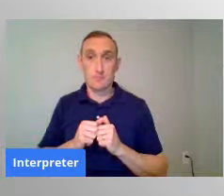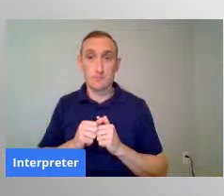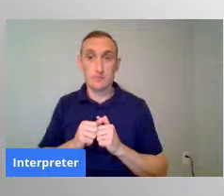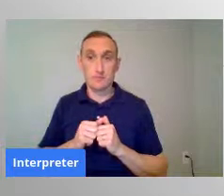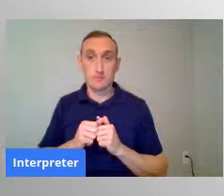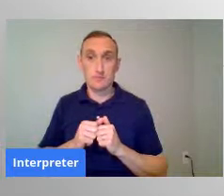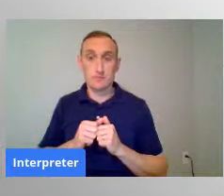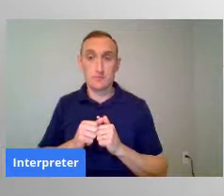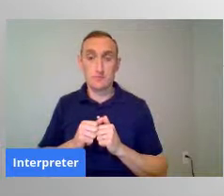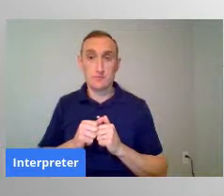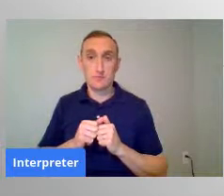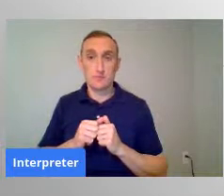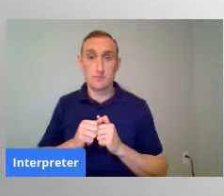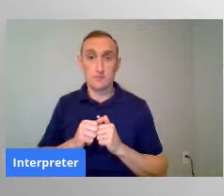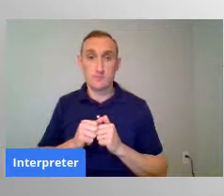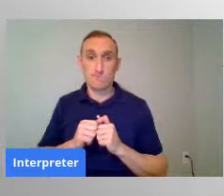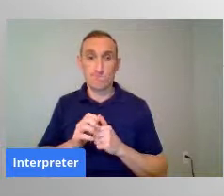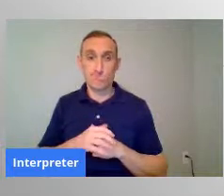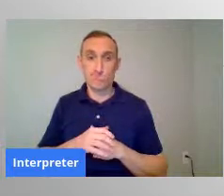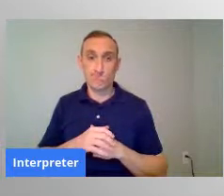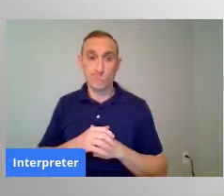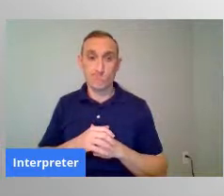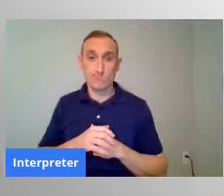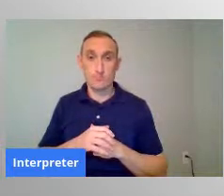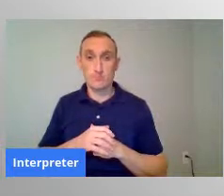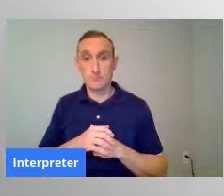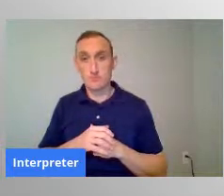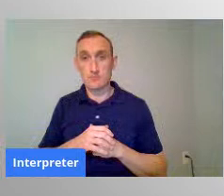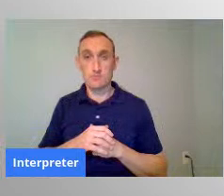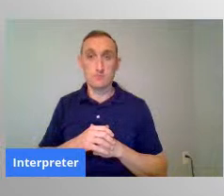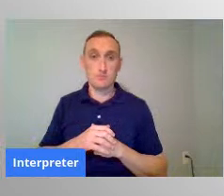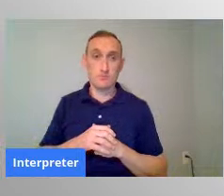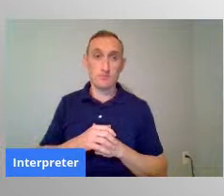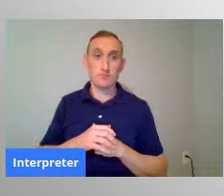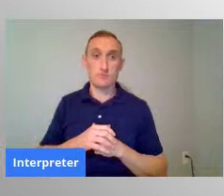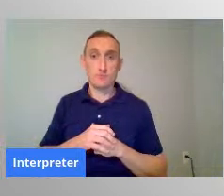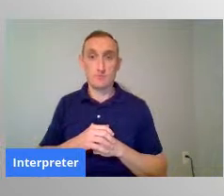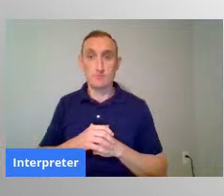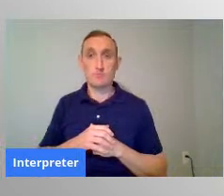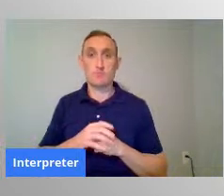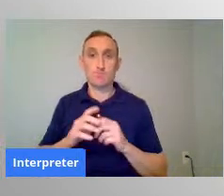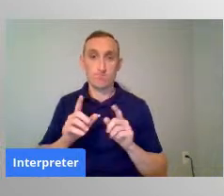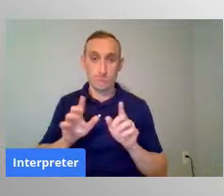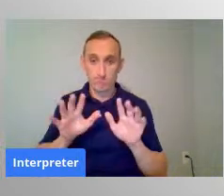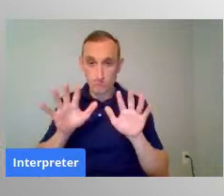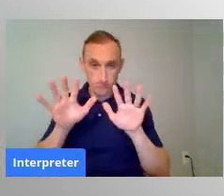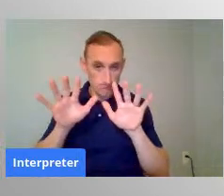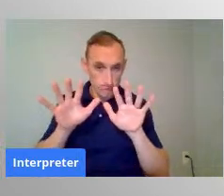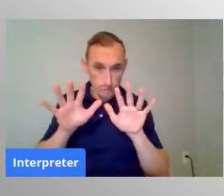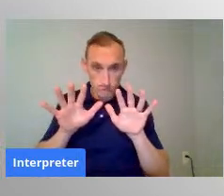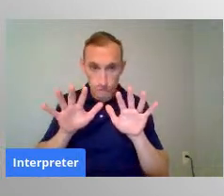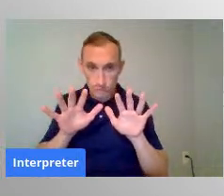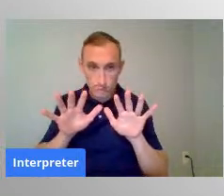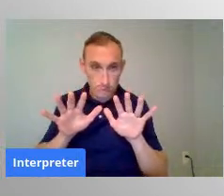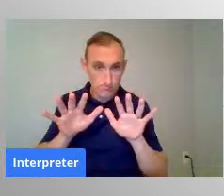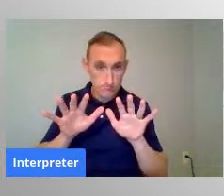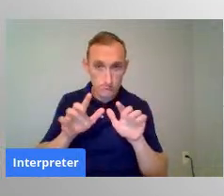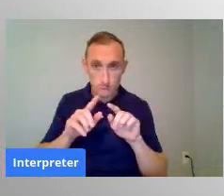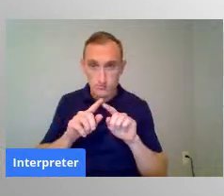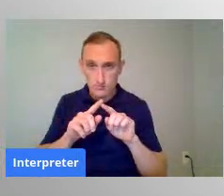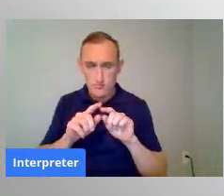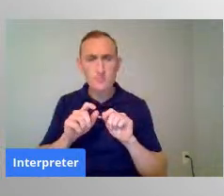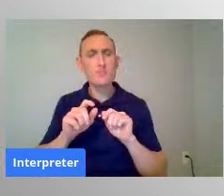Okay. Did we not ever